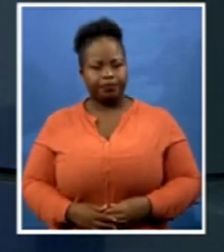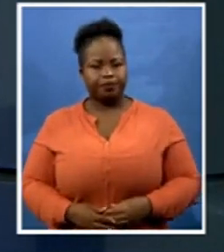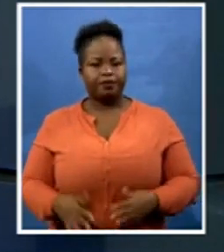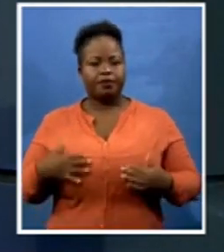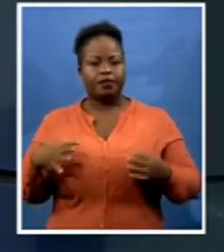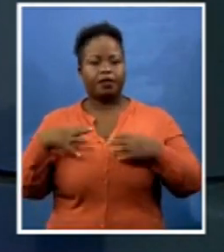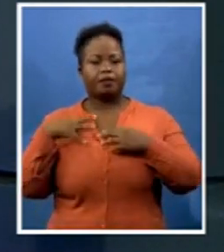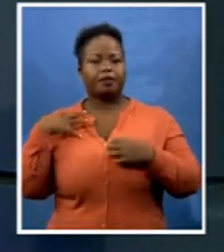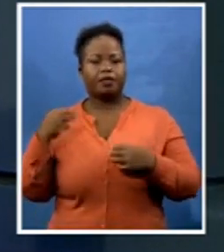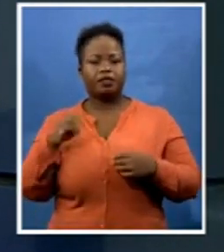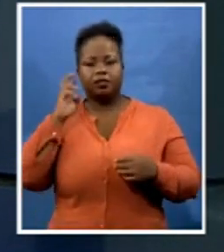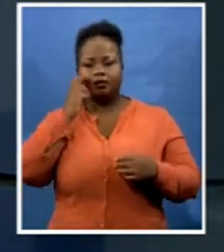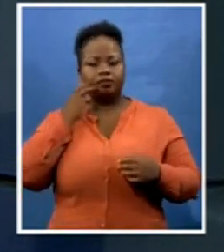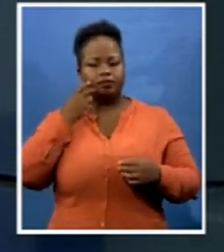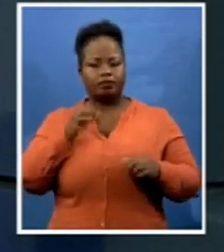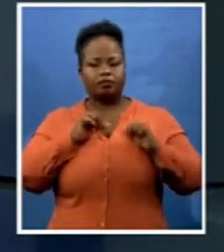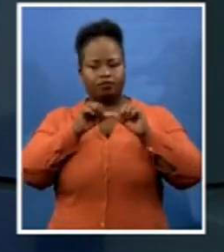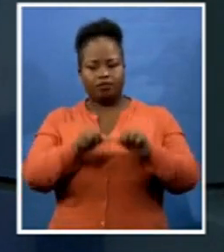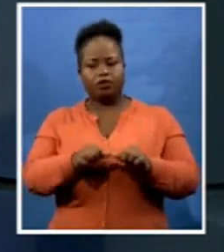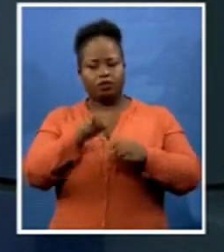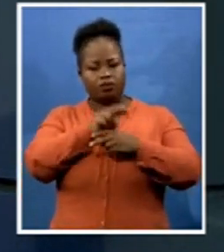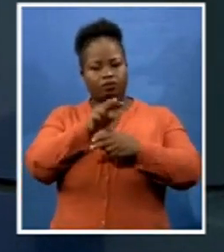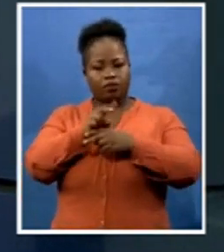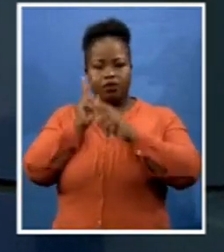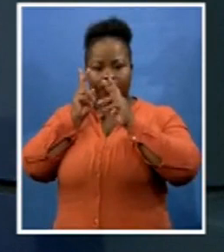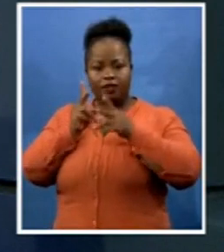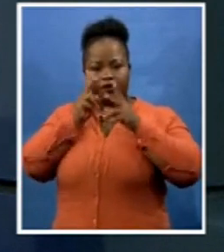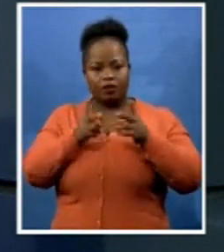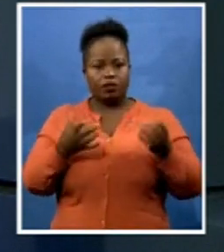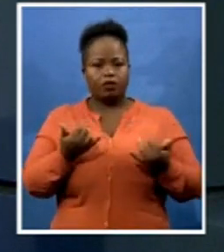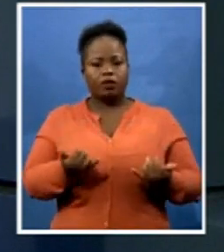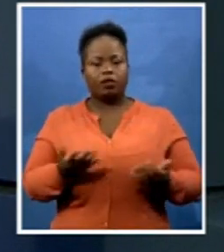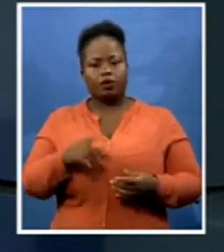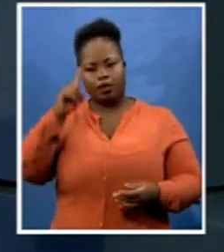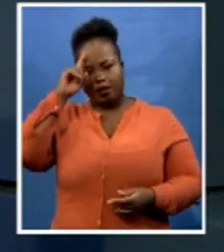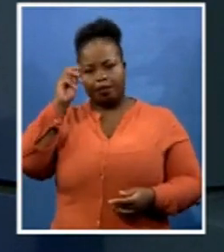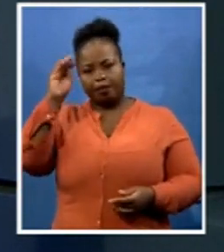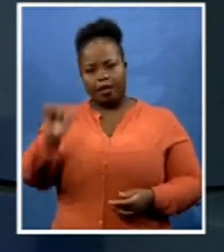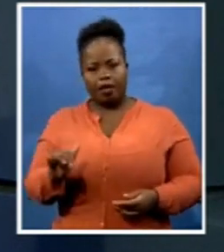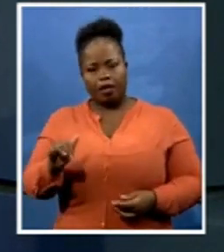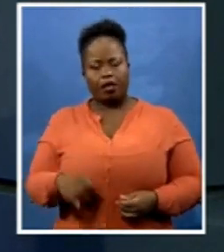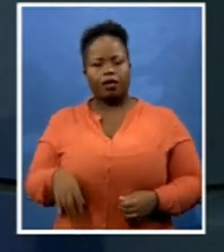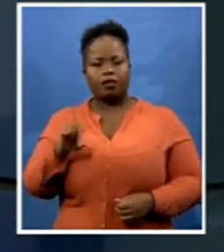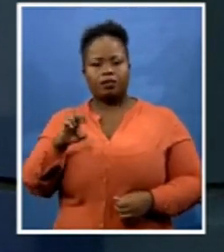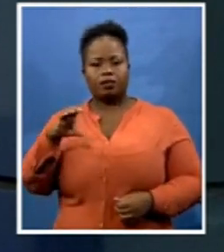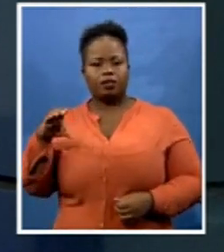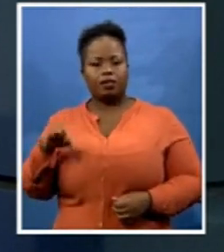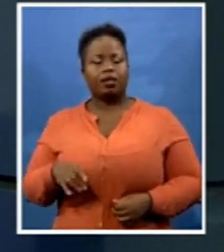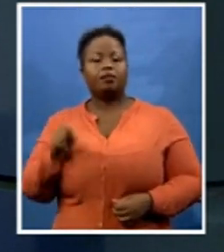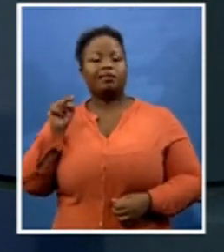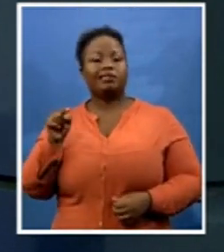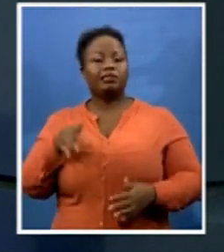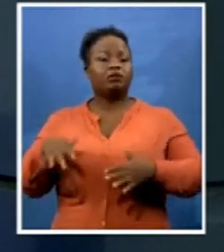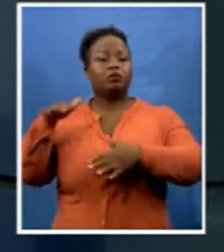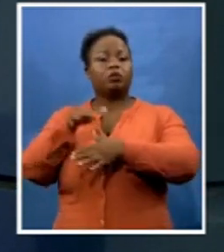Oversight visit. Today he's in the Nelson Mandela Bay Metro in the Eastern Cape. This is the epicentre of COVID-19 infections in the